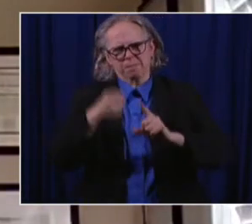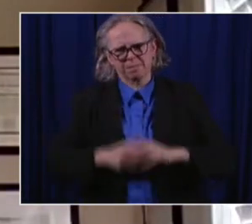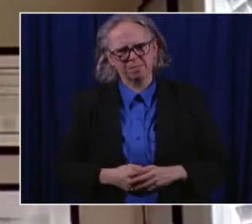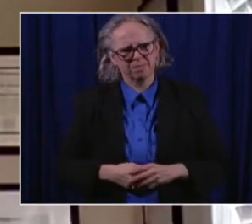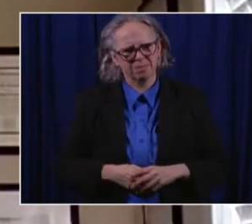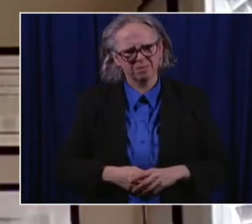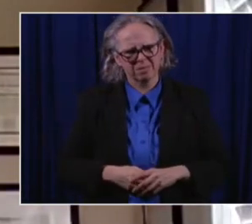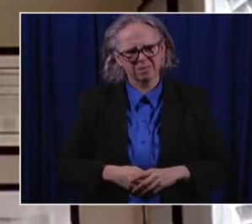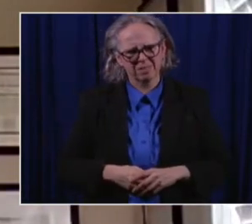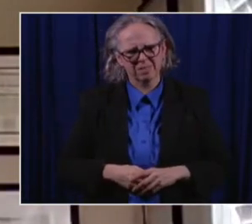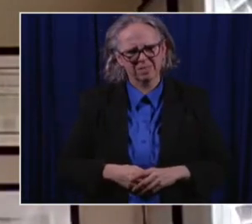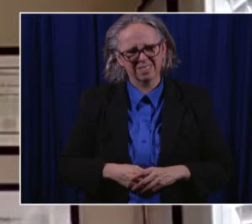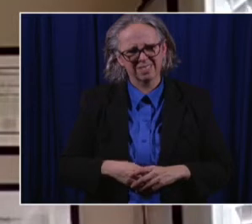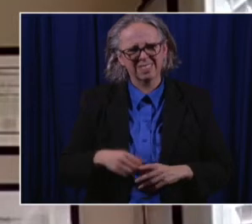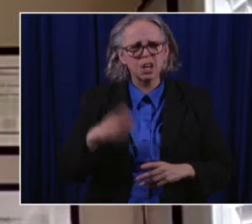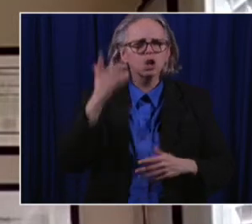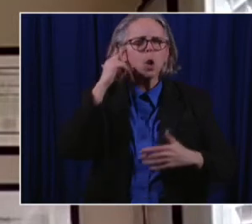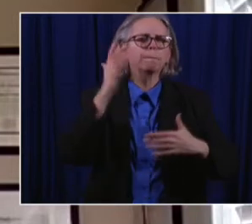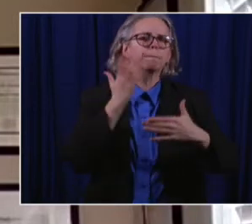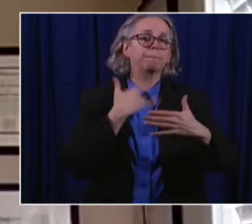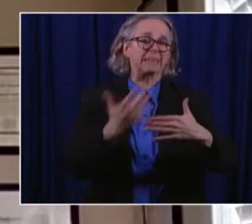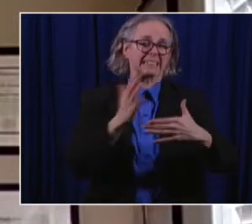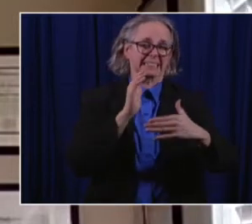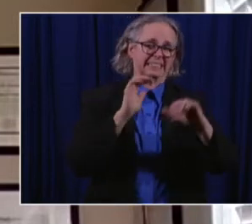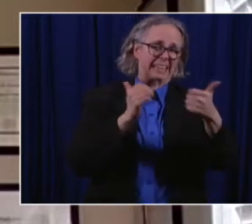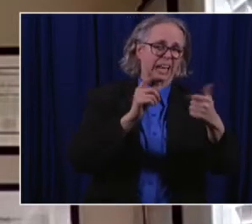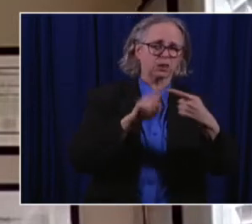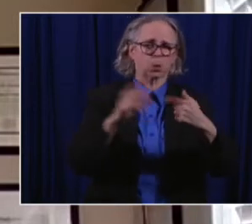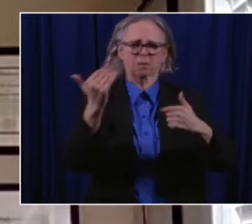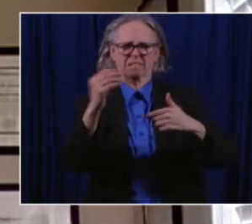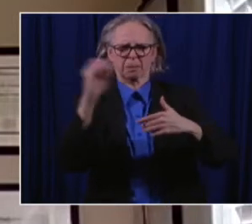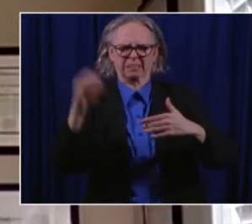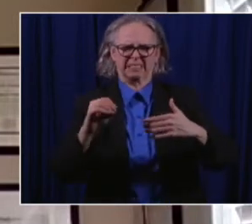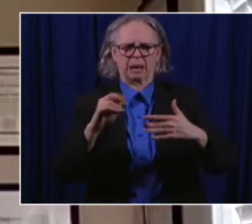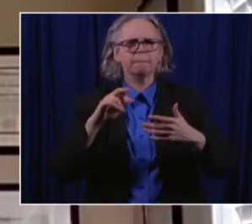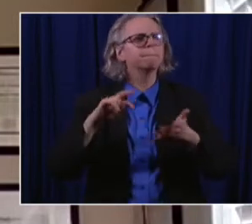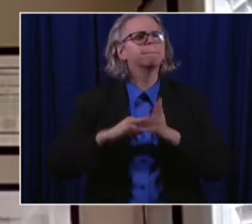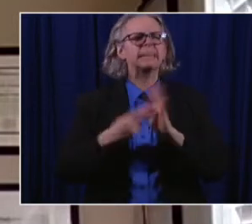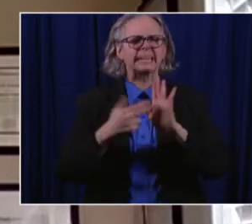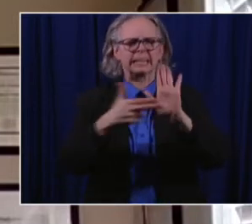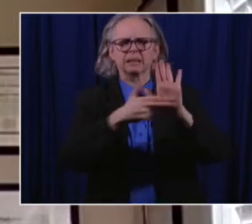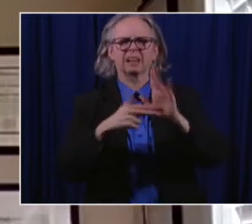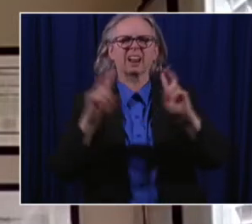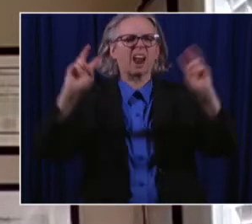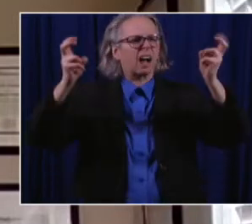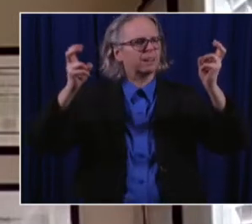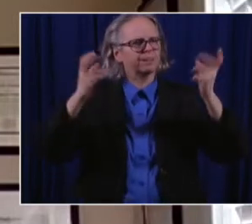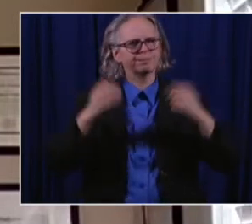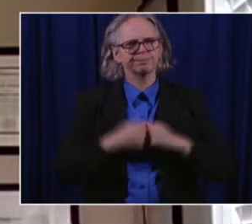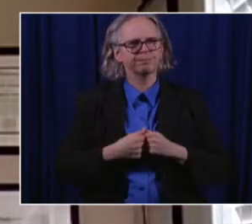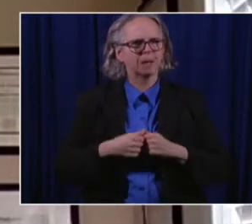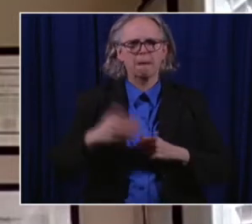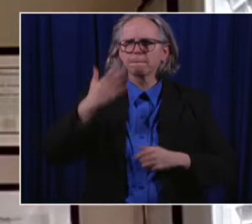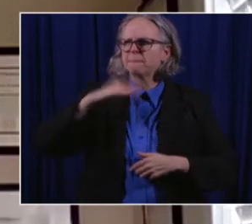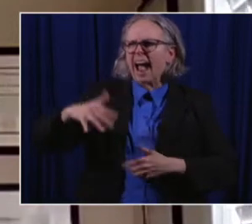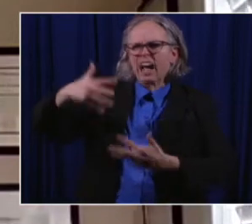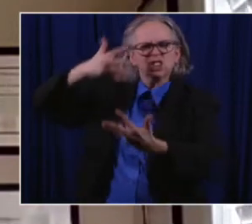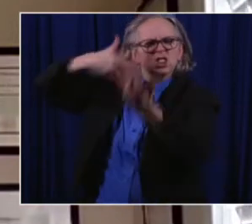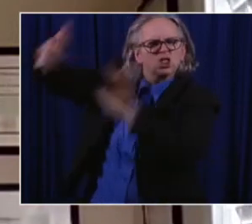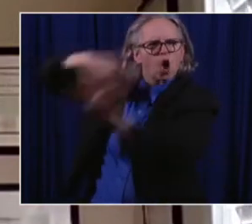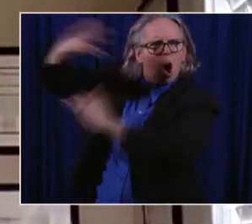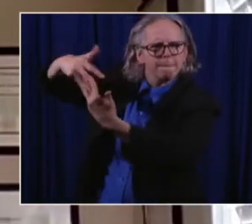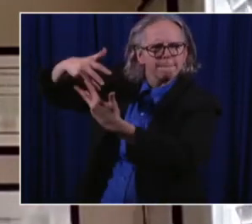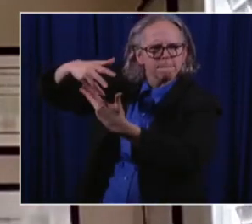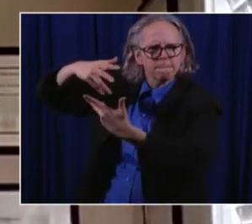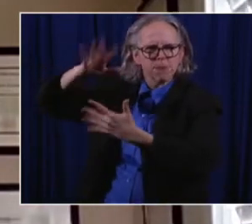some people as the equivalent of being in the midst of a very bad thunderstorm. And rising above